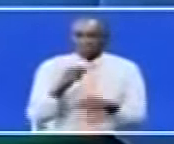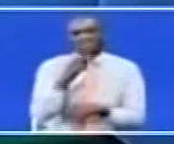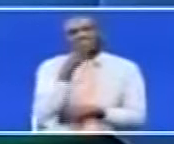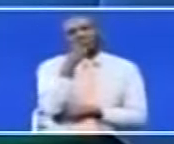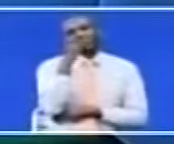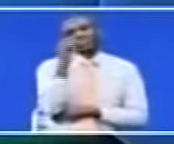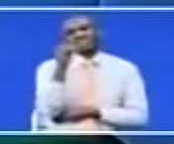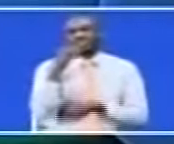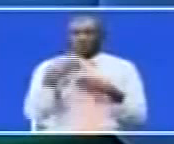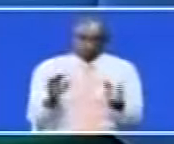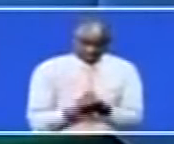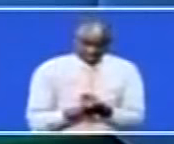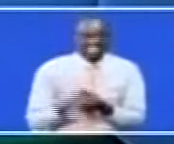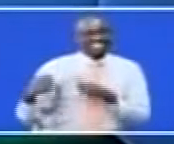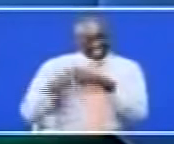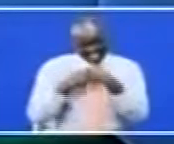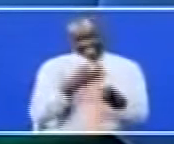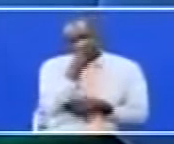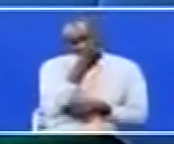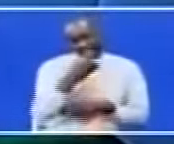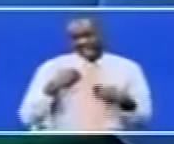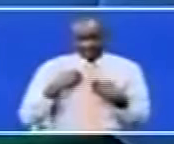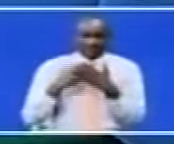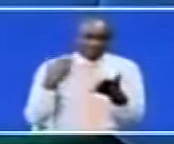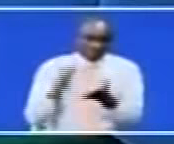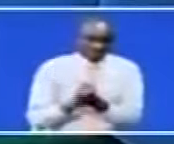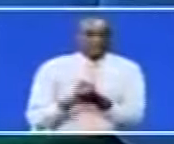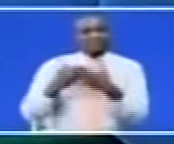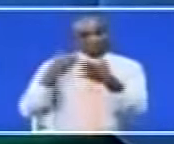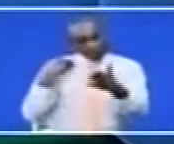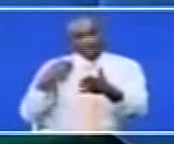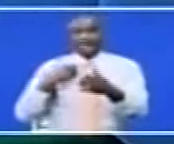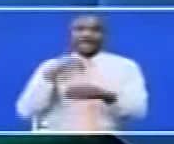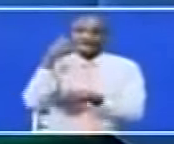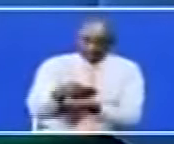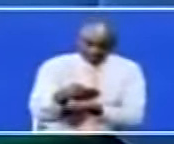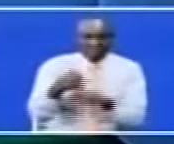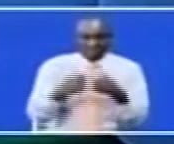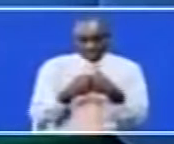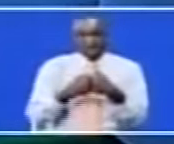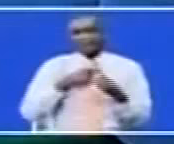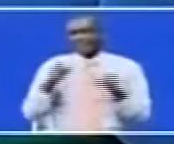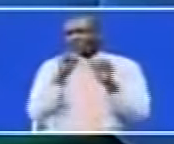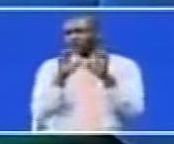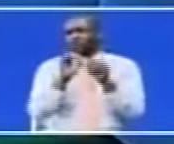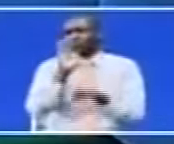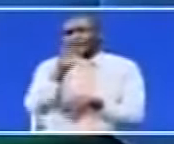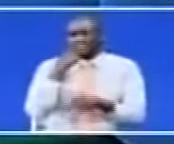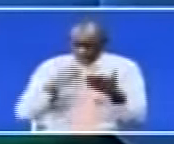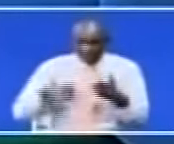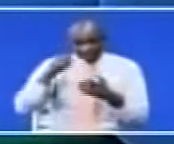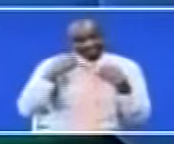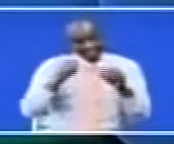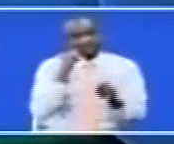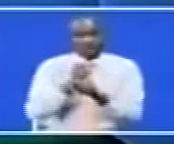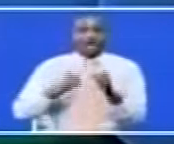to the Blue Sharks, and despite the challenges that they faced before, during and also after the match, Coach Bobby Williamson subscribed to the efforts made by